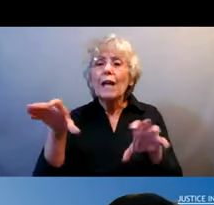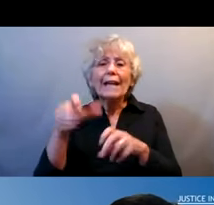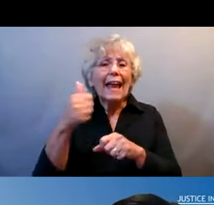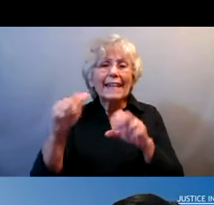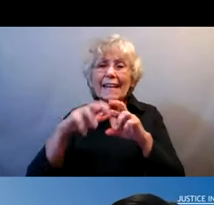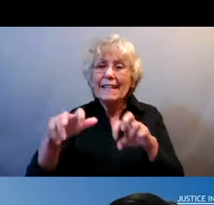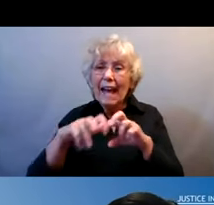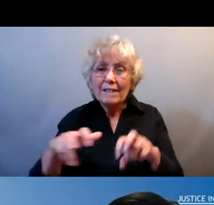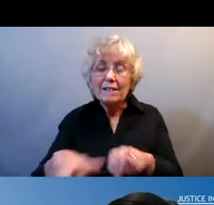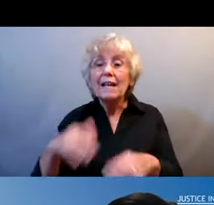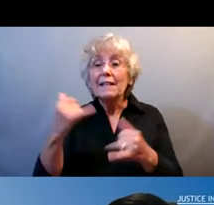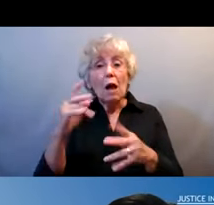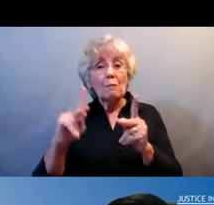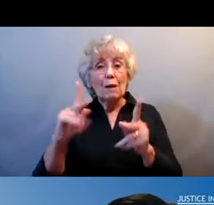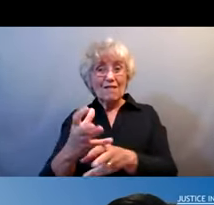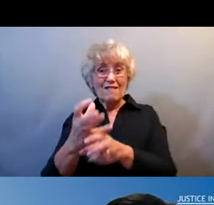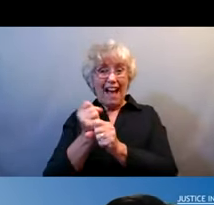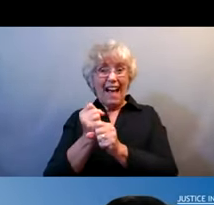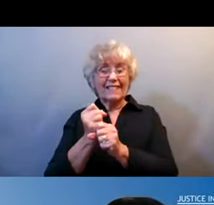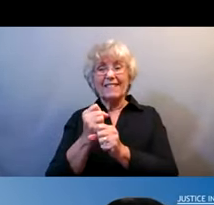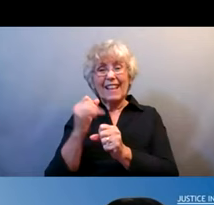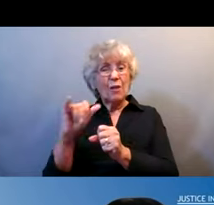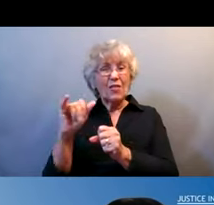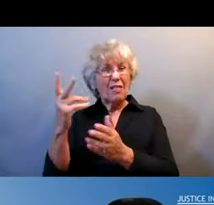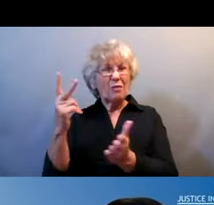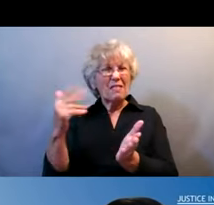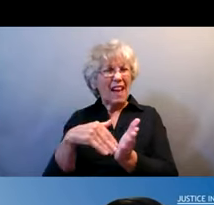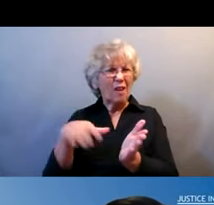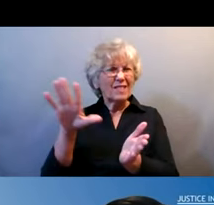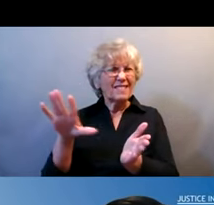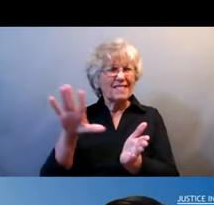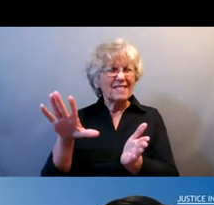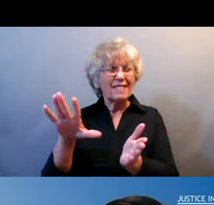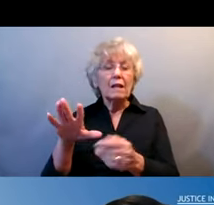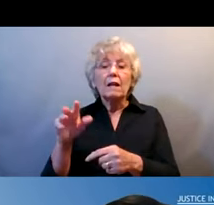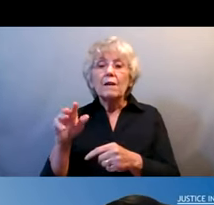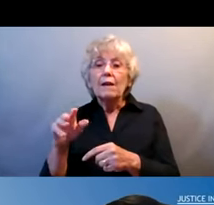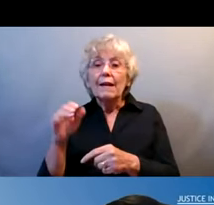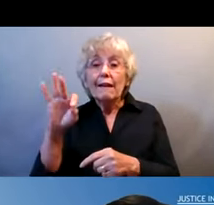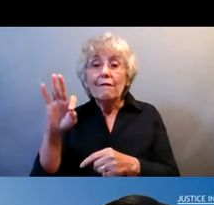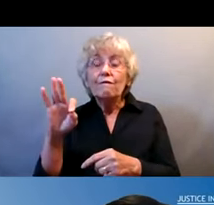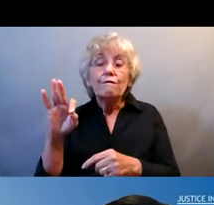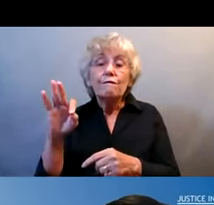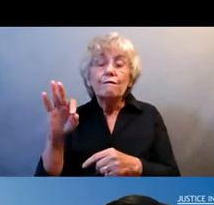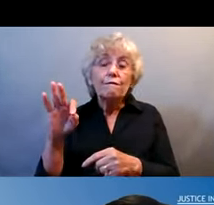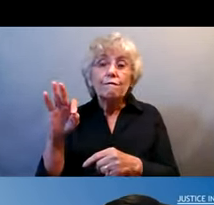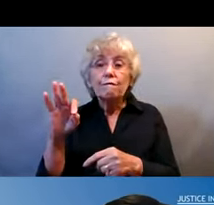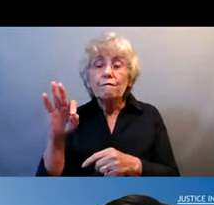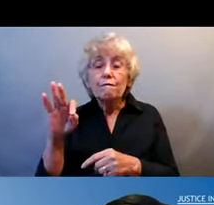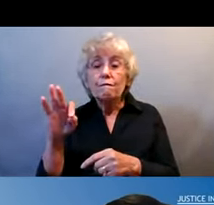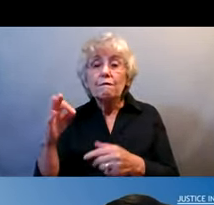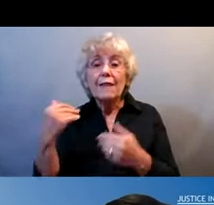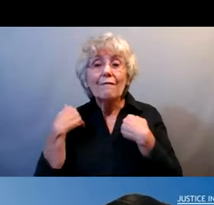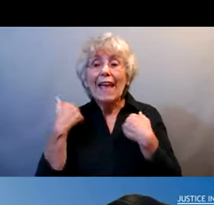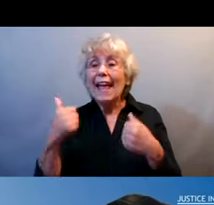people have gotten them, or at least the 3,000 or so, you know, whether there's, you know,